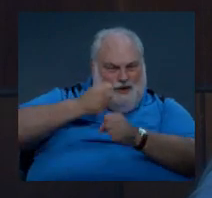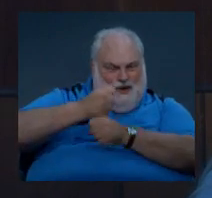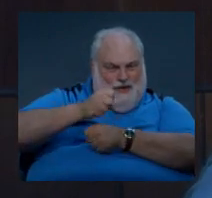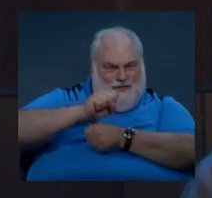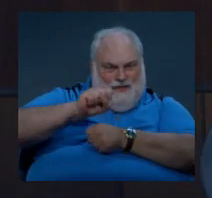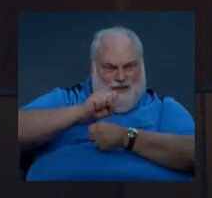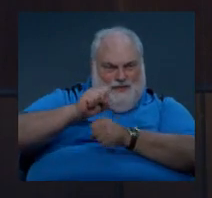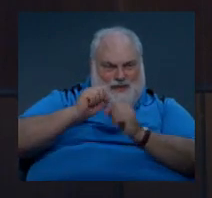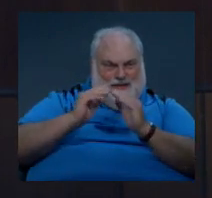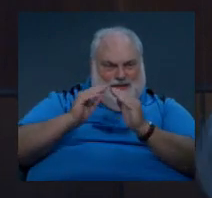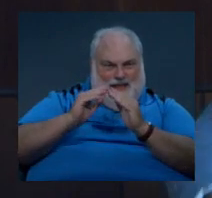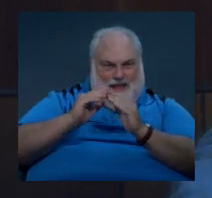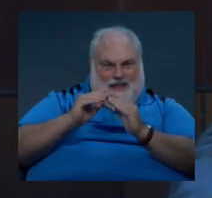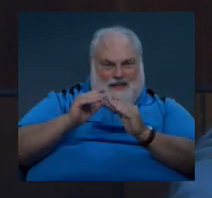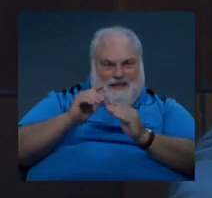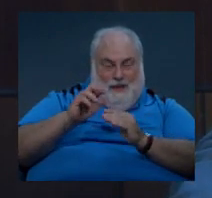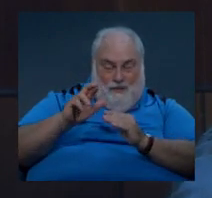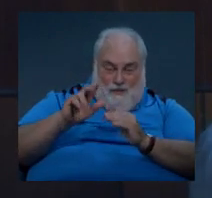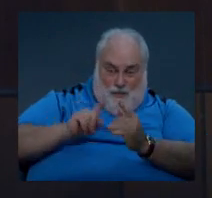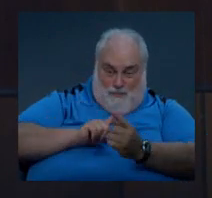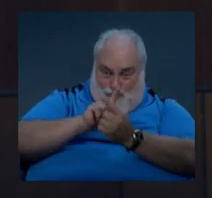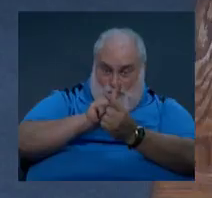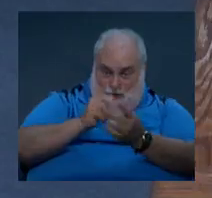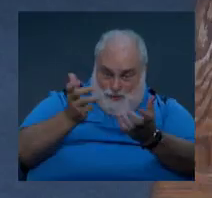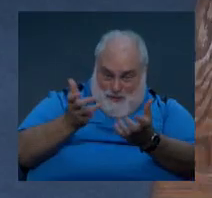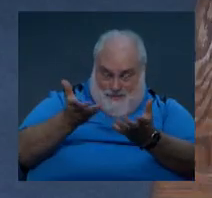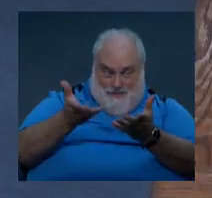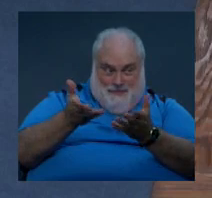to our city. If you would want to approach the podium at all.